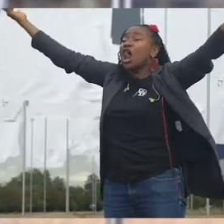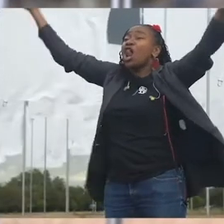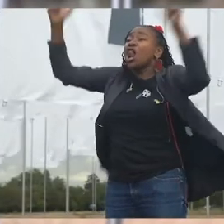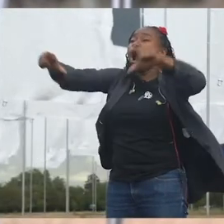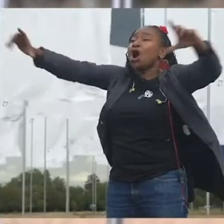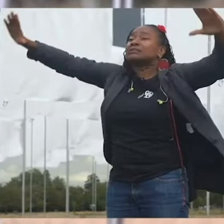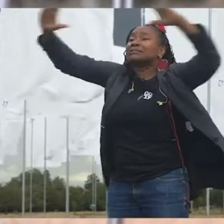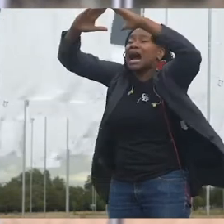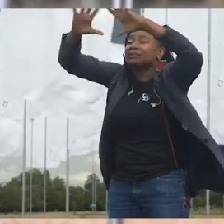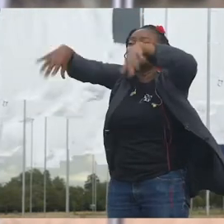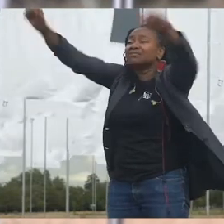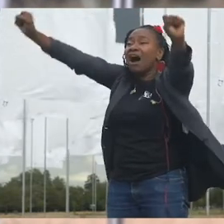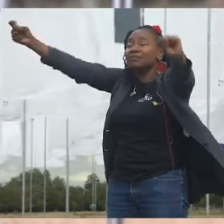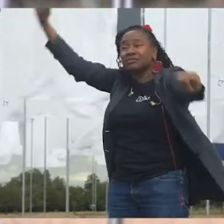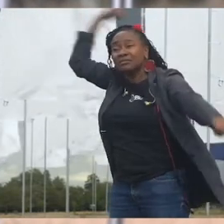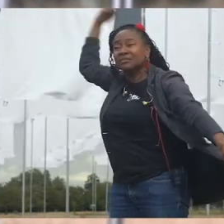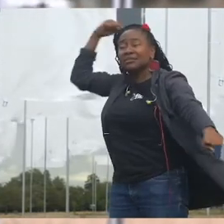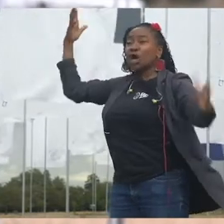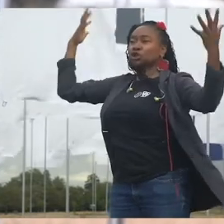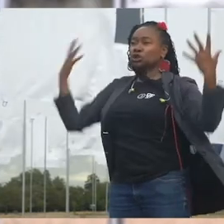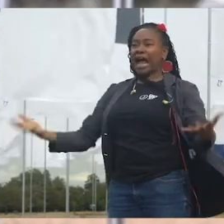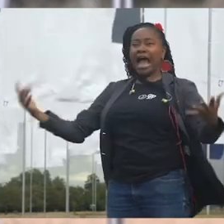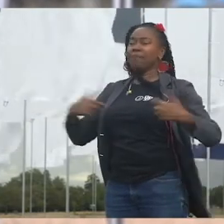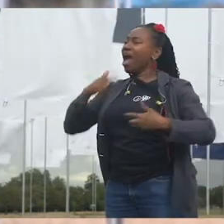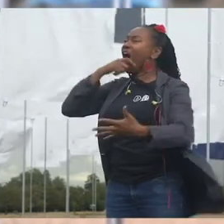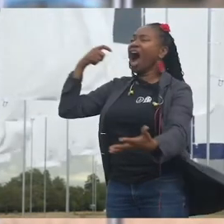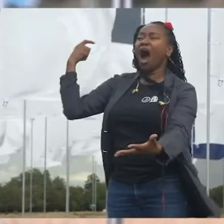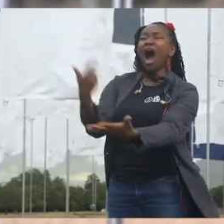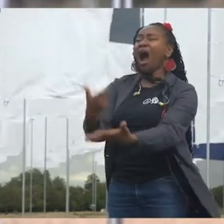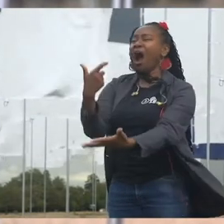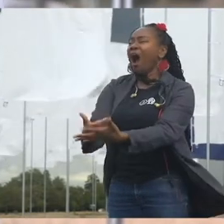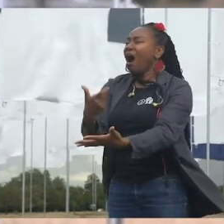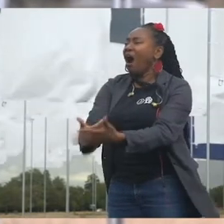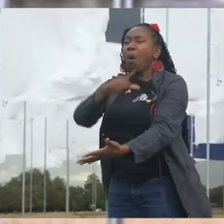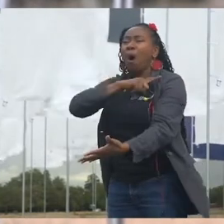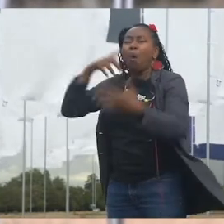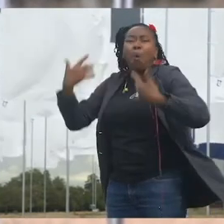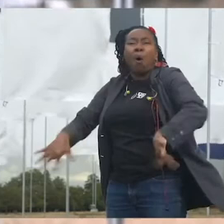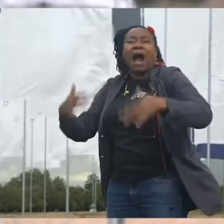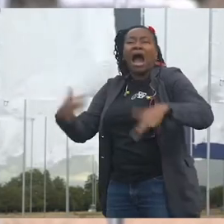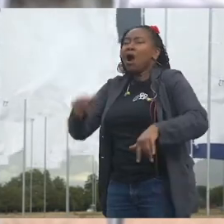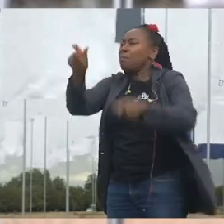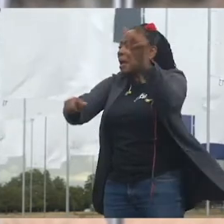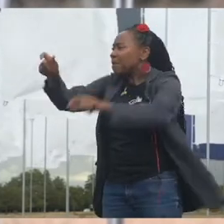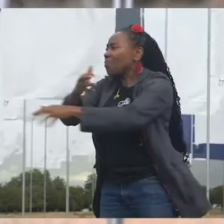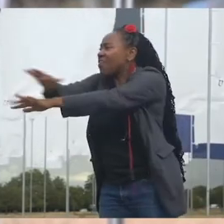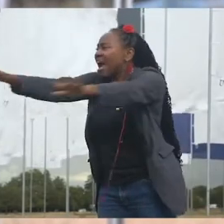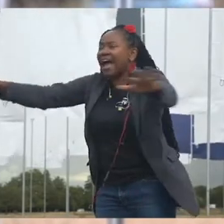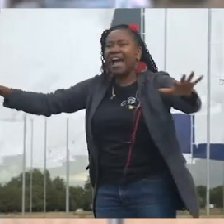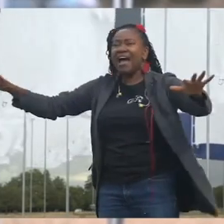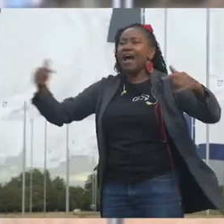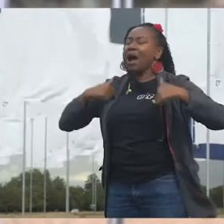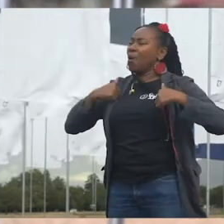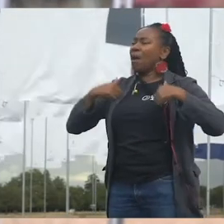So today, I stand here in awe of the phenomenal individuals and organisations that sit before me that we're so blessed to